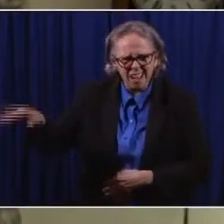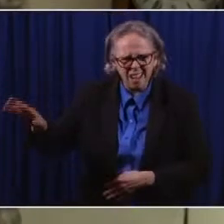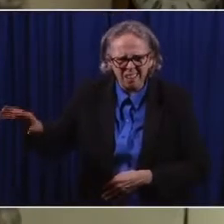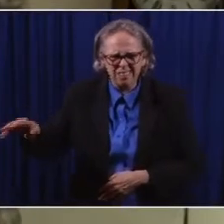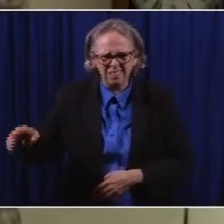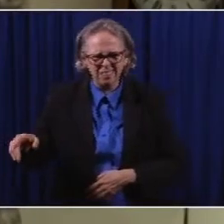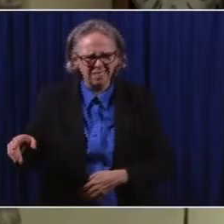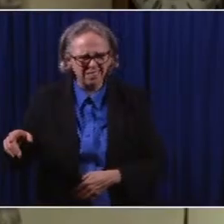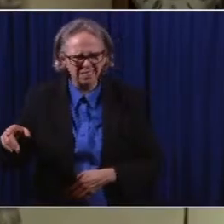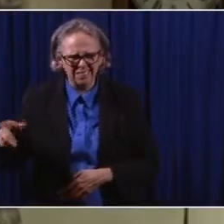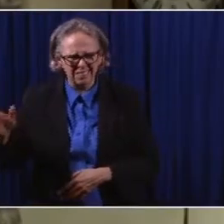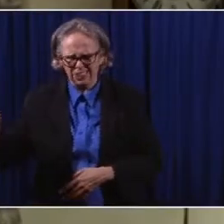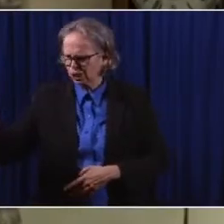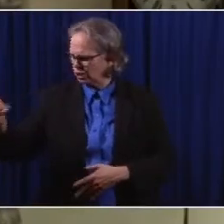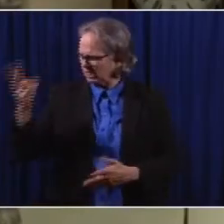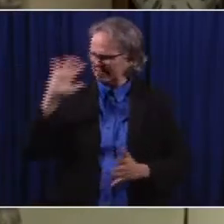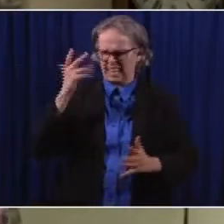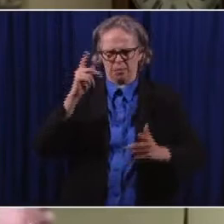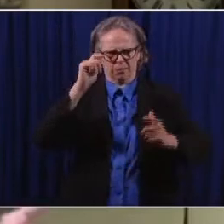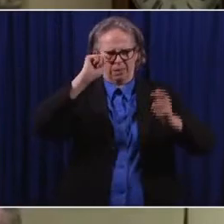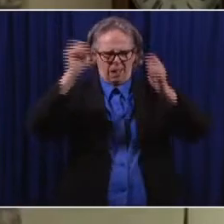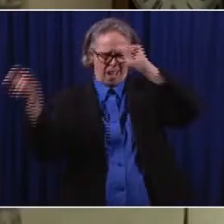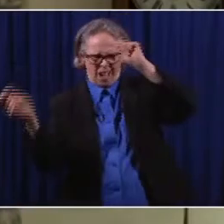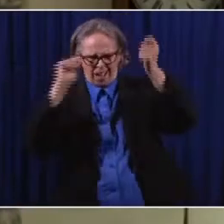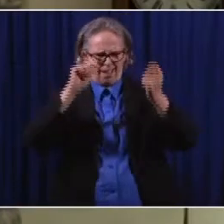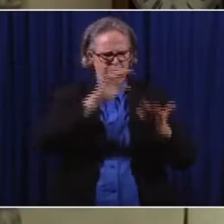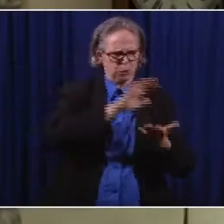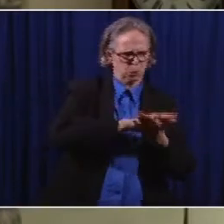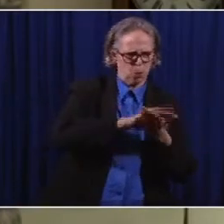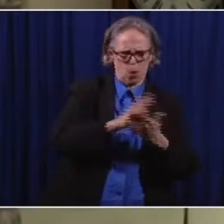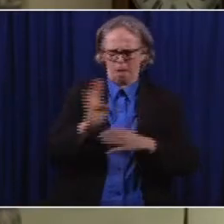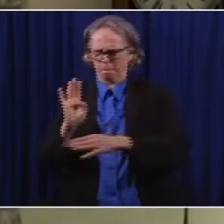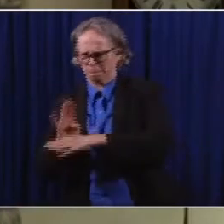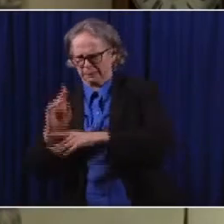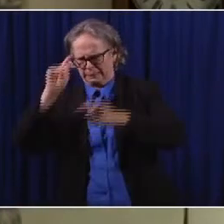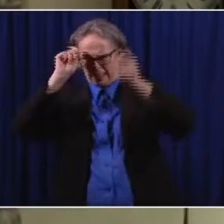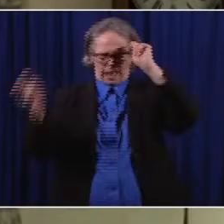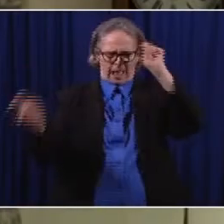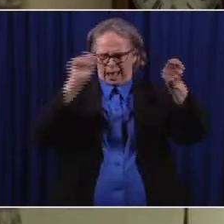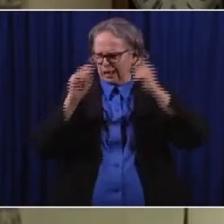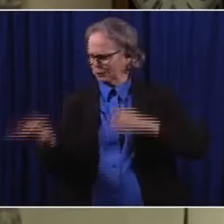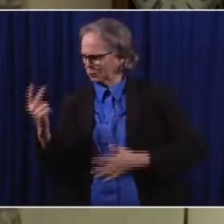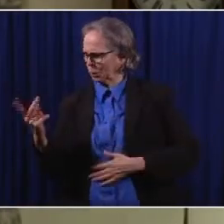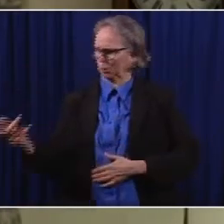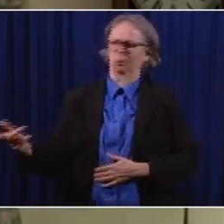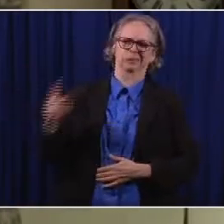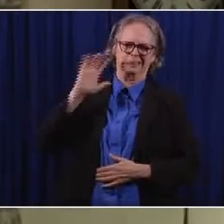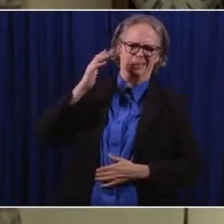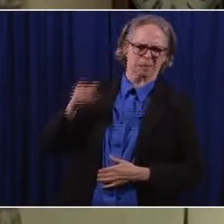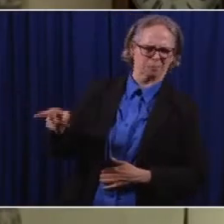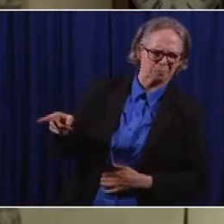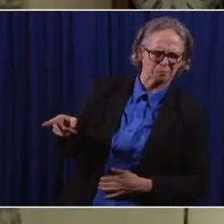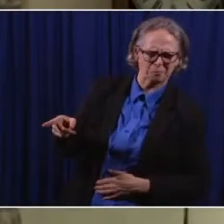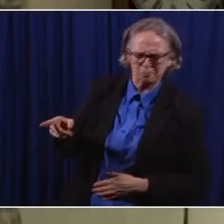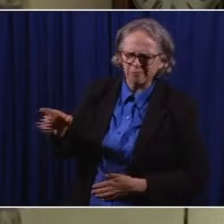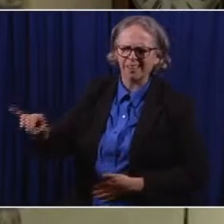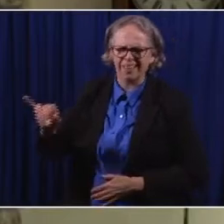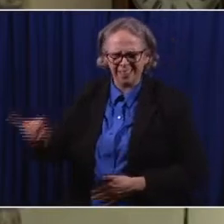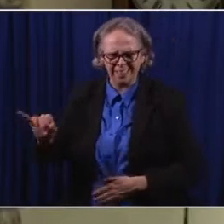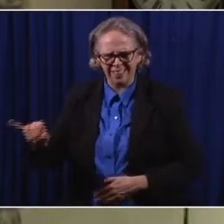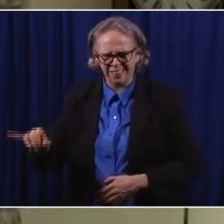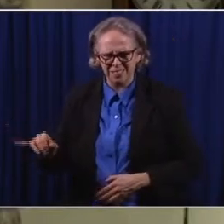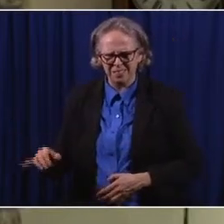as a business or a manufacturing company or whatever the skill set is. So you've had to pull best practices